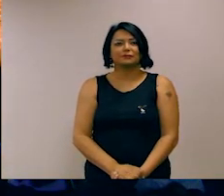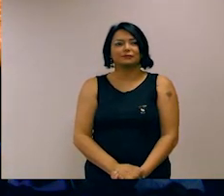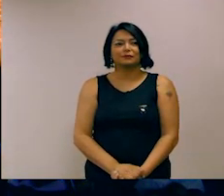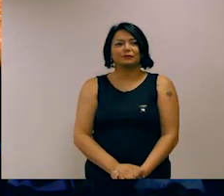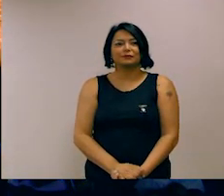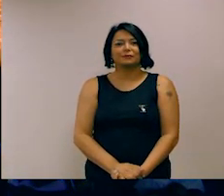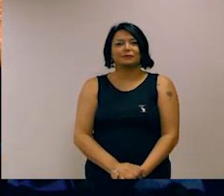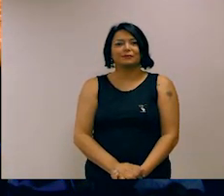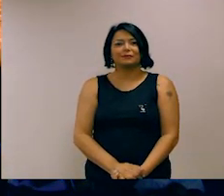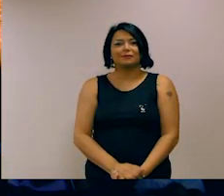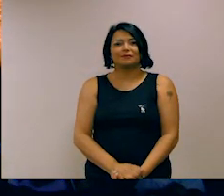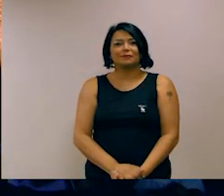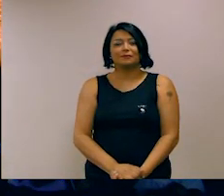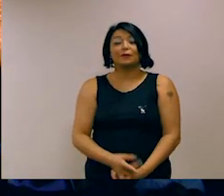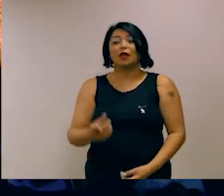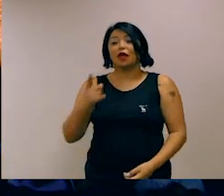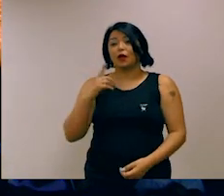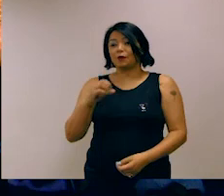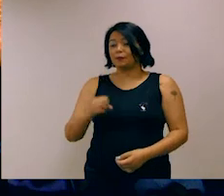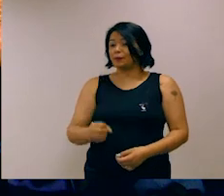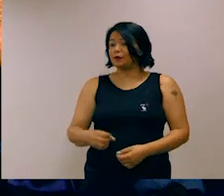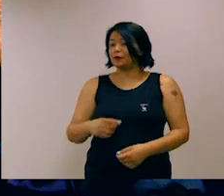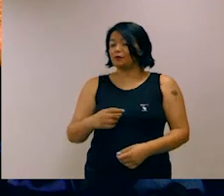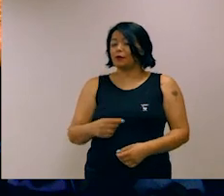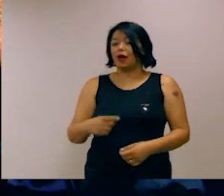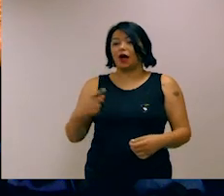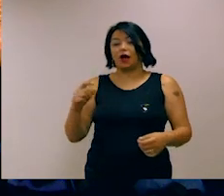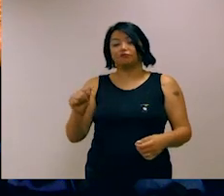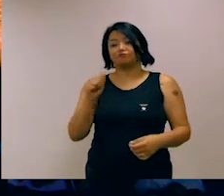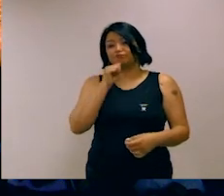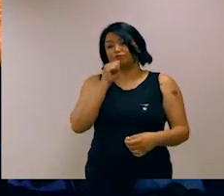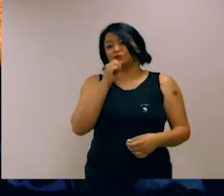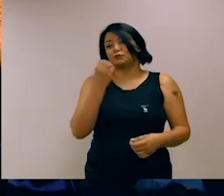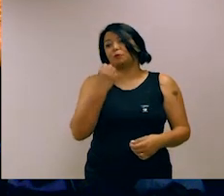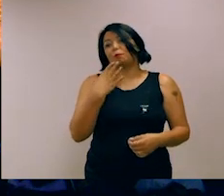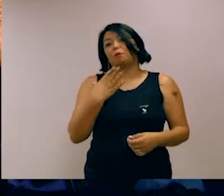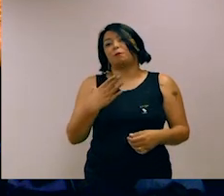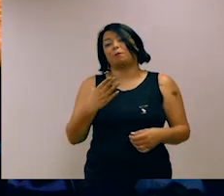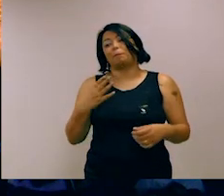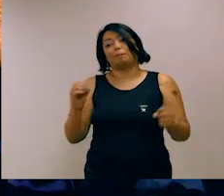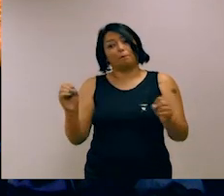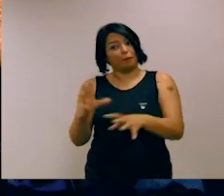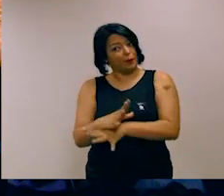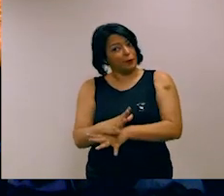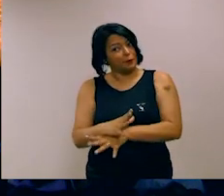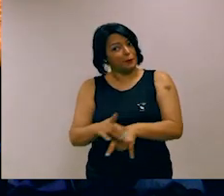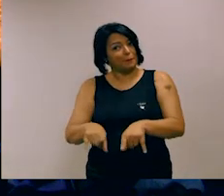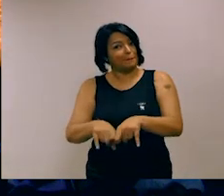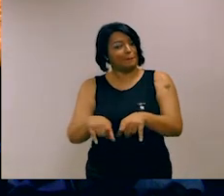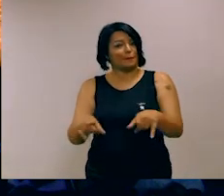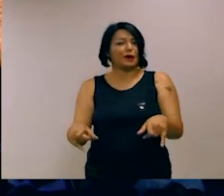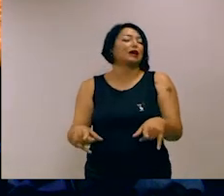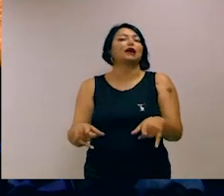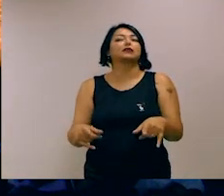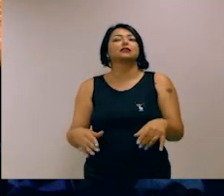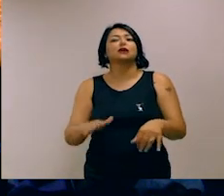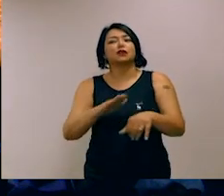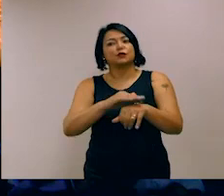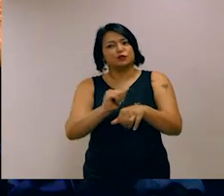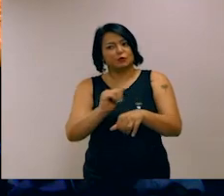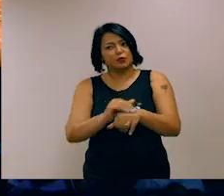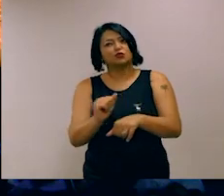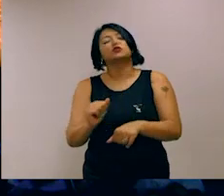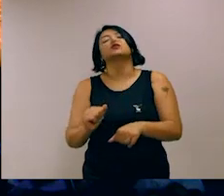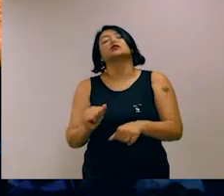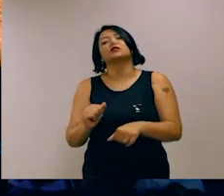Obviously, it's not public yet, but at a certain moment, we're going to make everything public and available. But if you